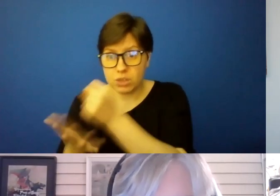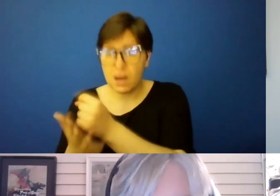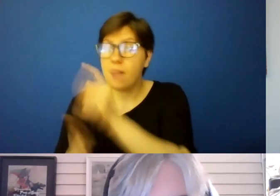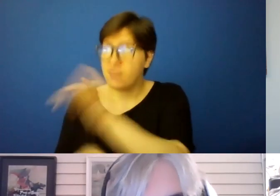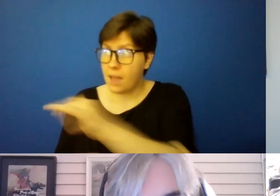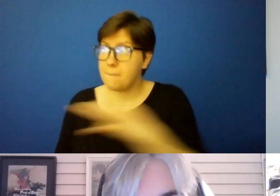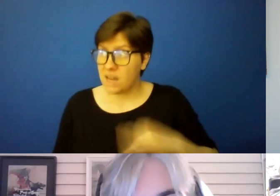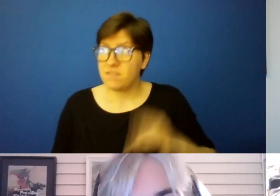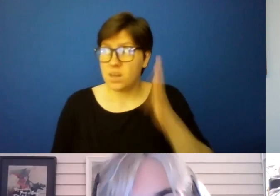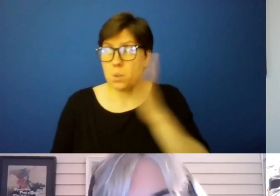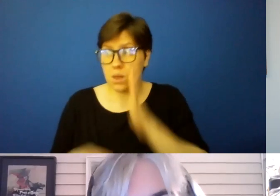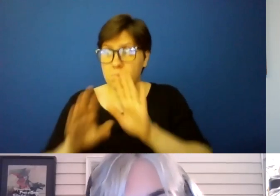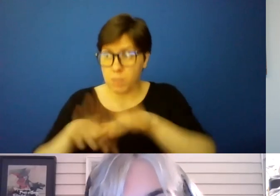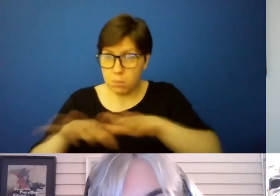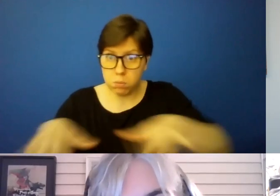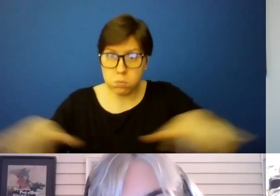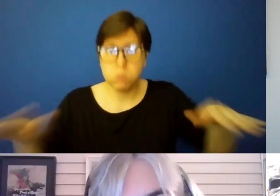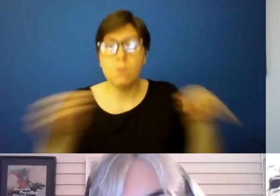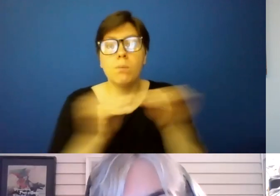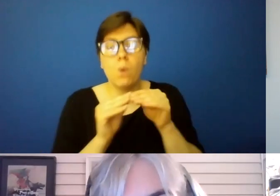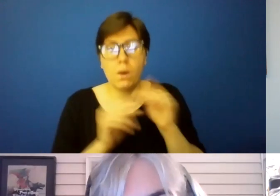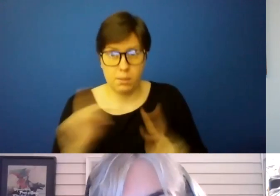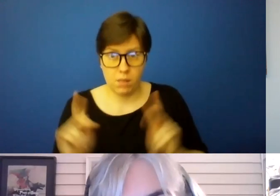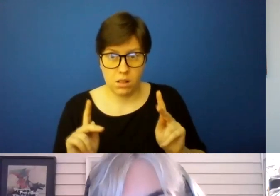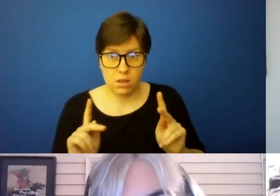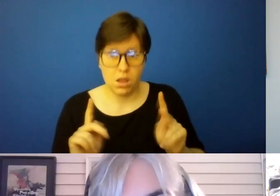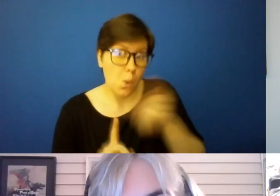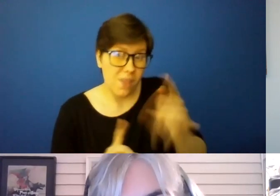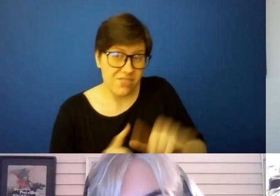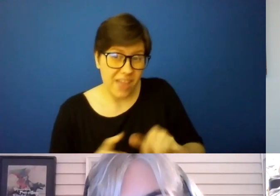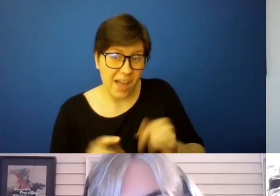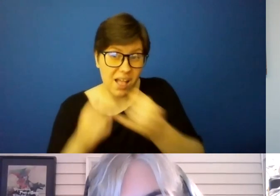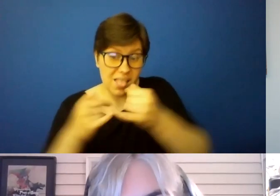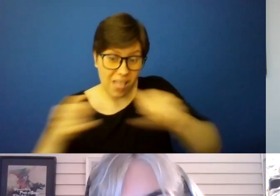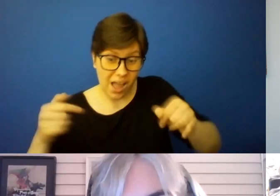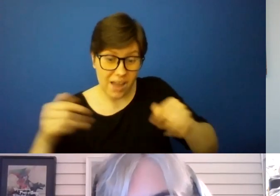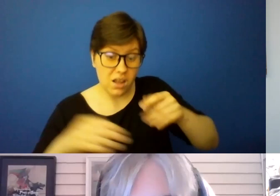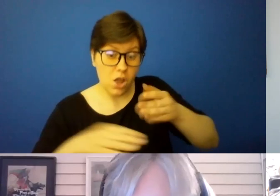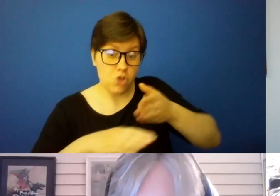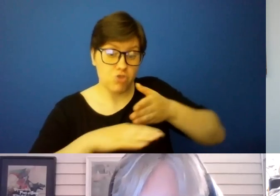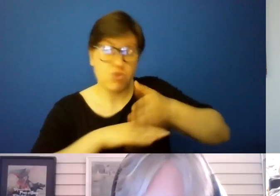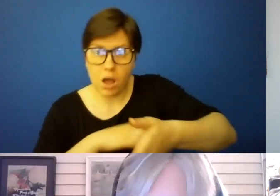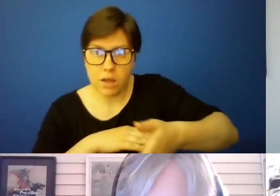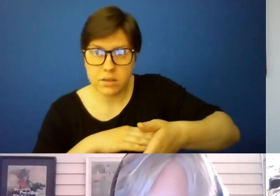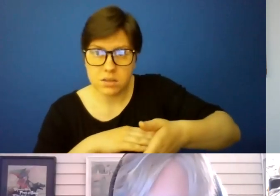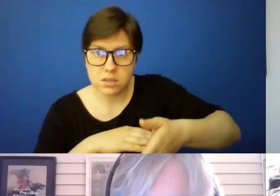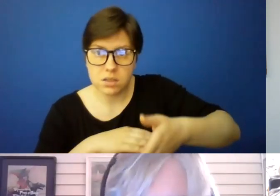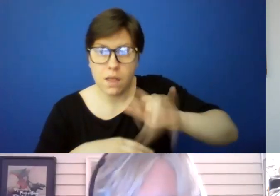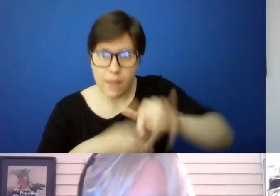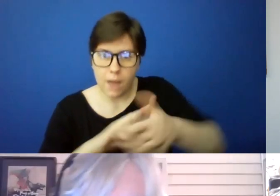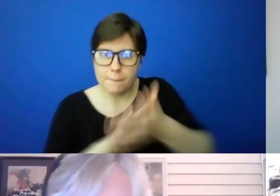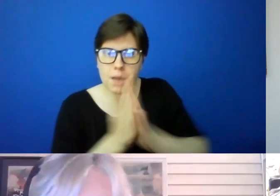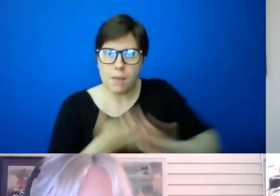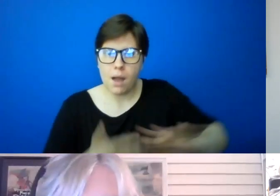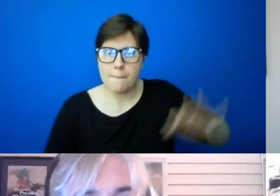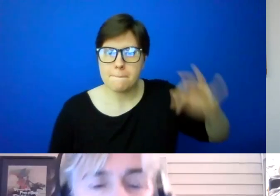to more and more people. And once that line is crossed of making that a benefit,